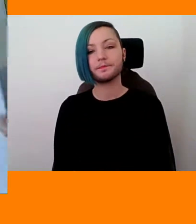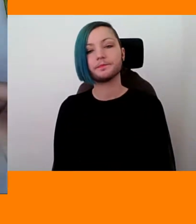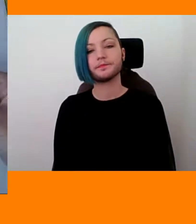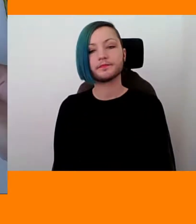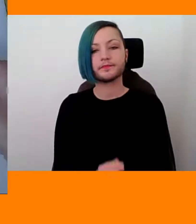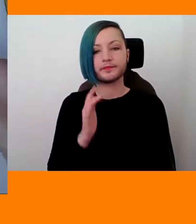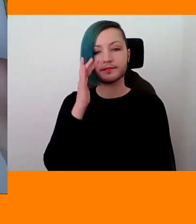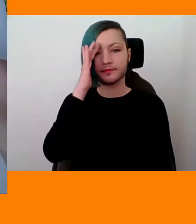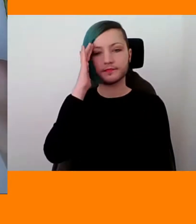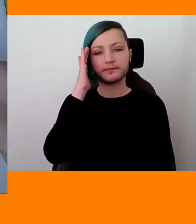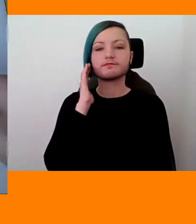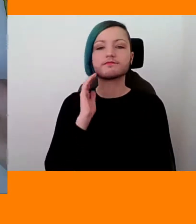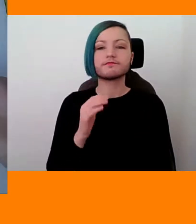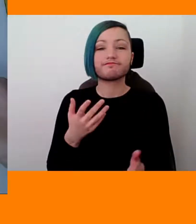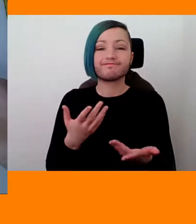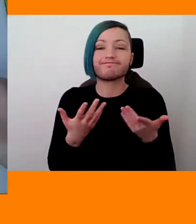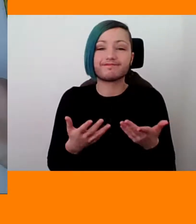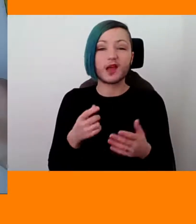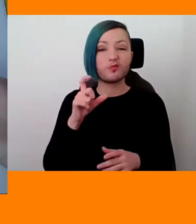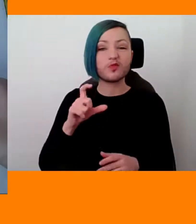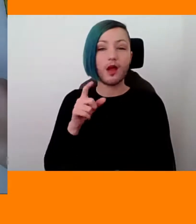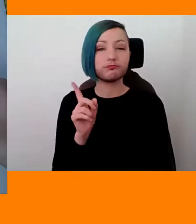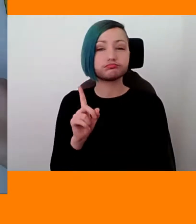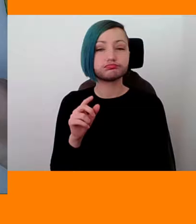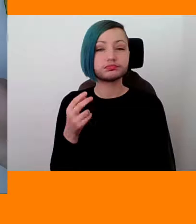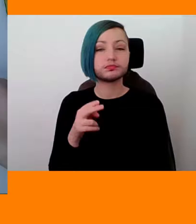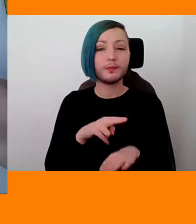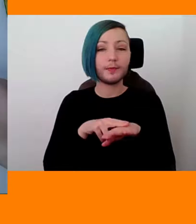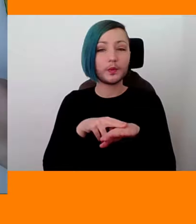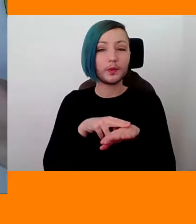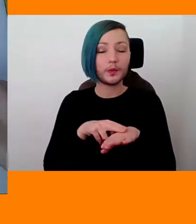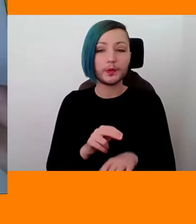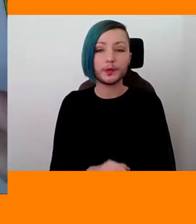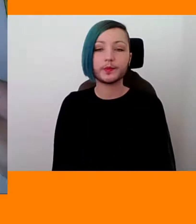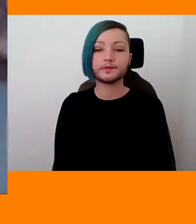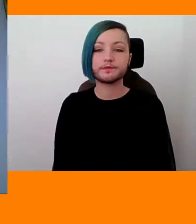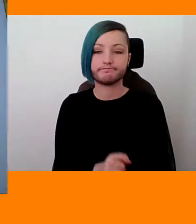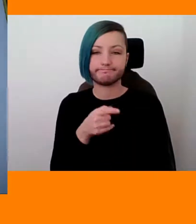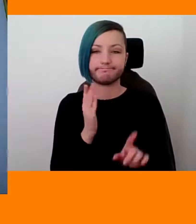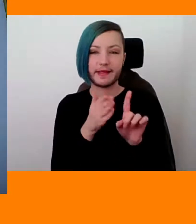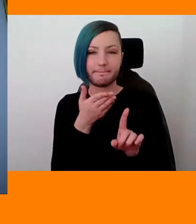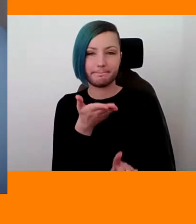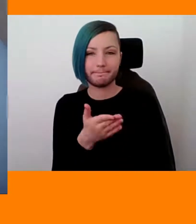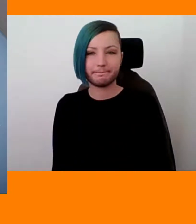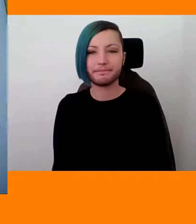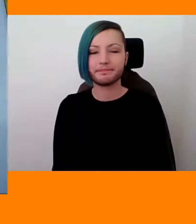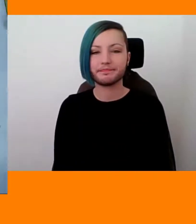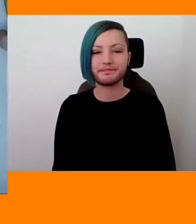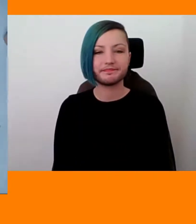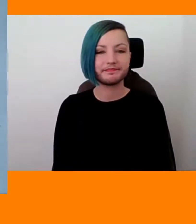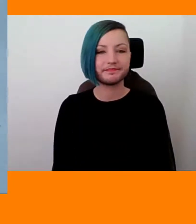We're going to work with blues for this one. And this is what we're going to try and do.